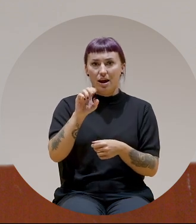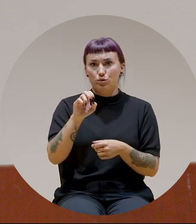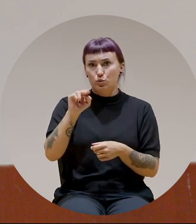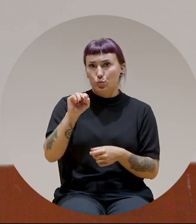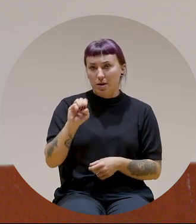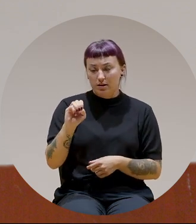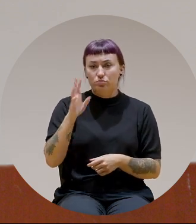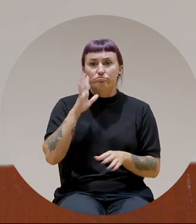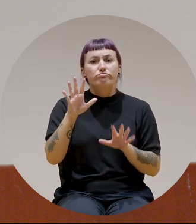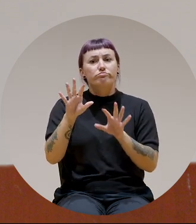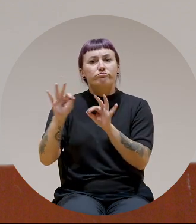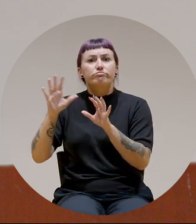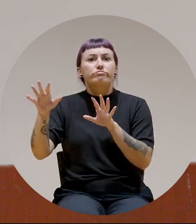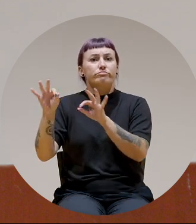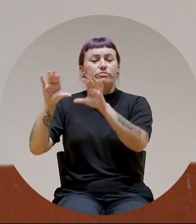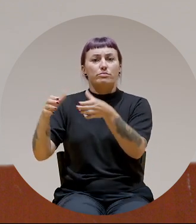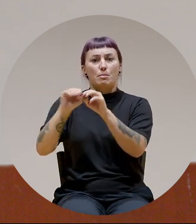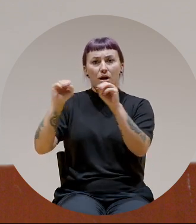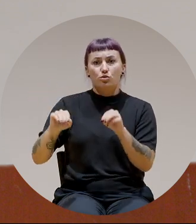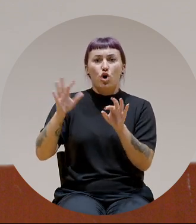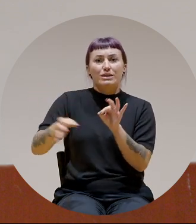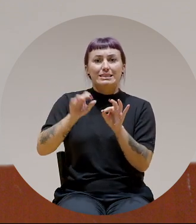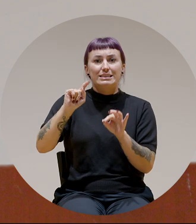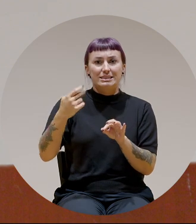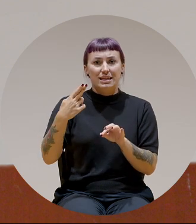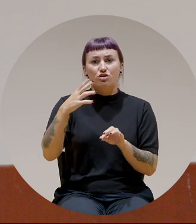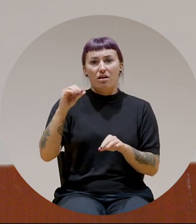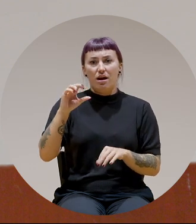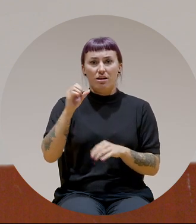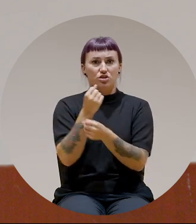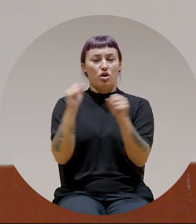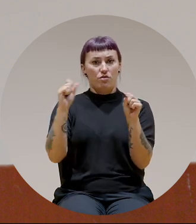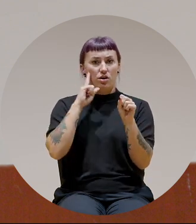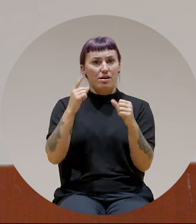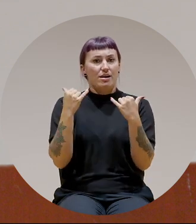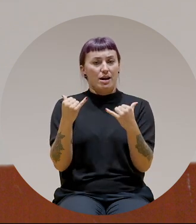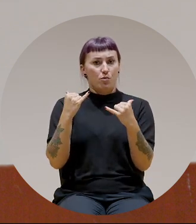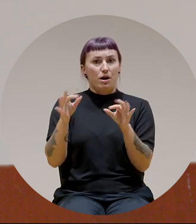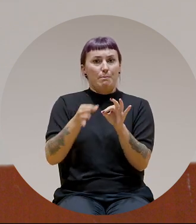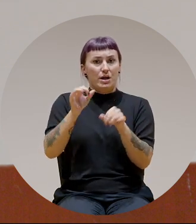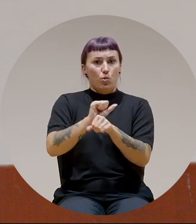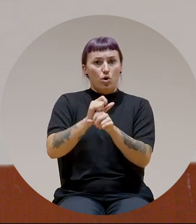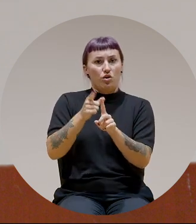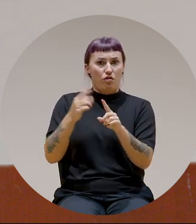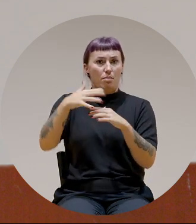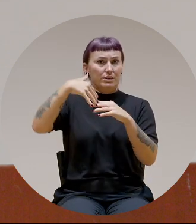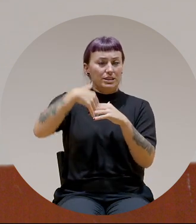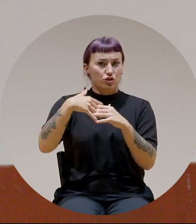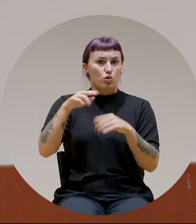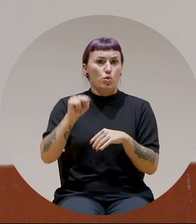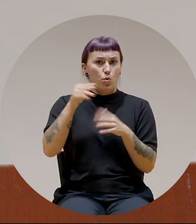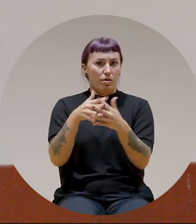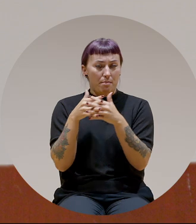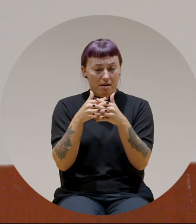she curated an exhibition called Stitched in Sovereignty, Contemporary Beadwork from Indigenous North America. She was